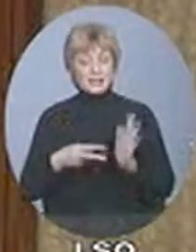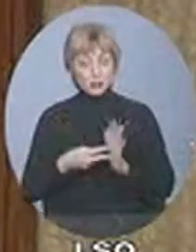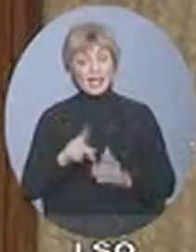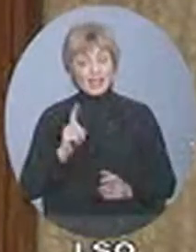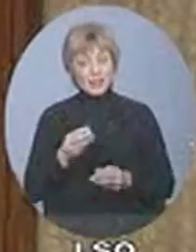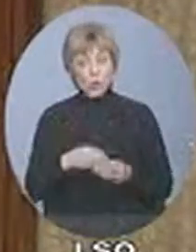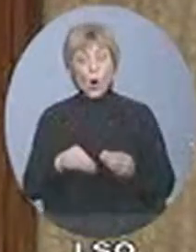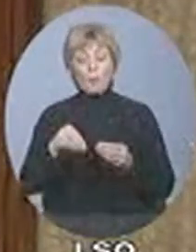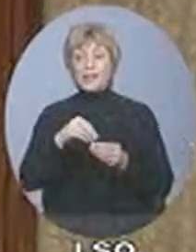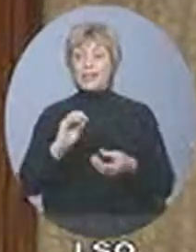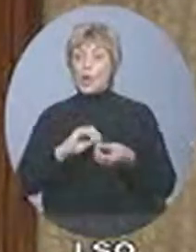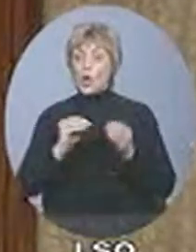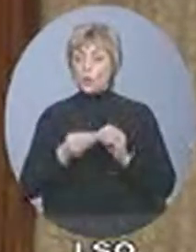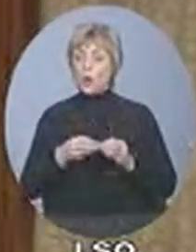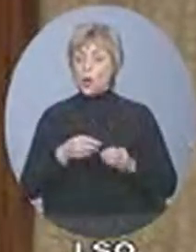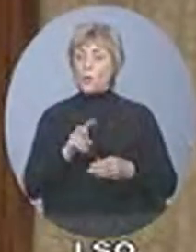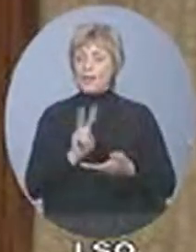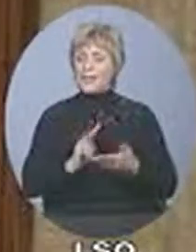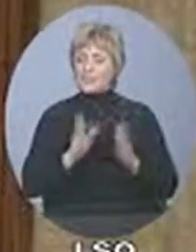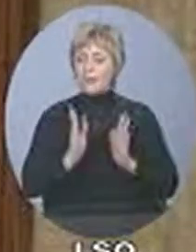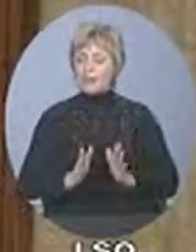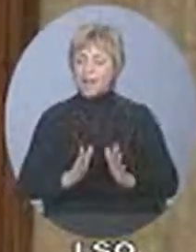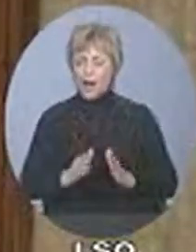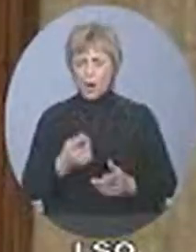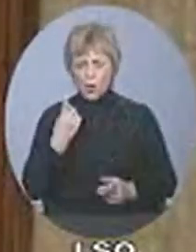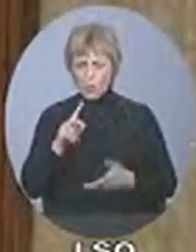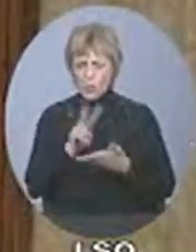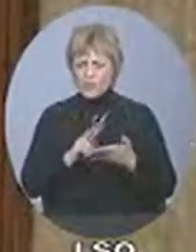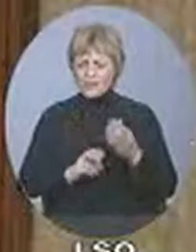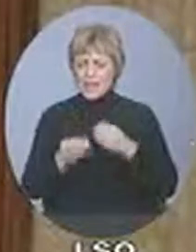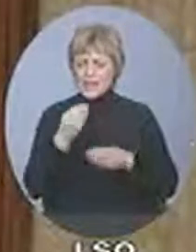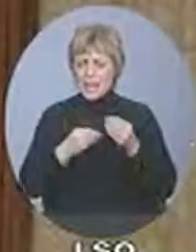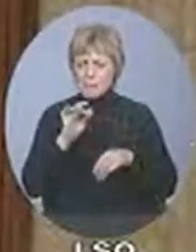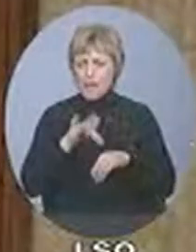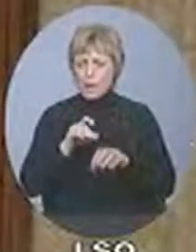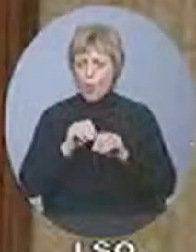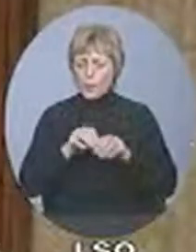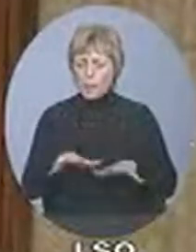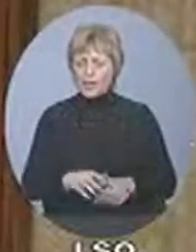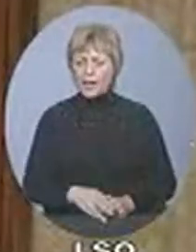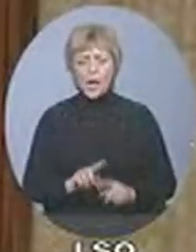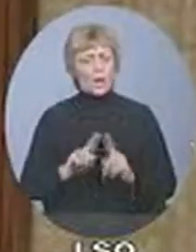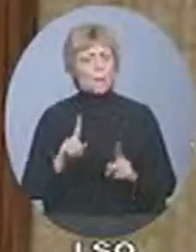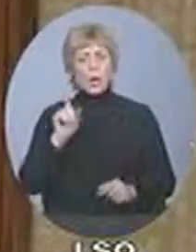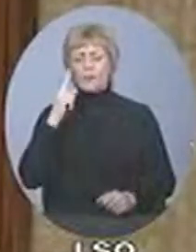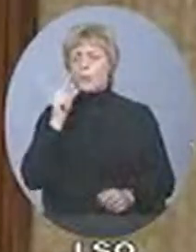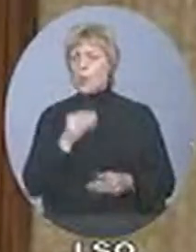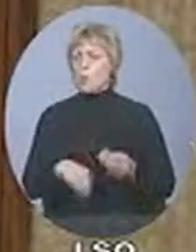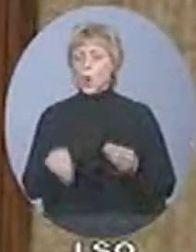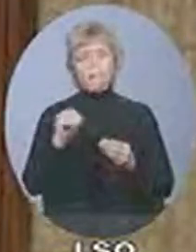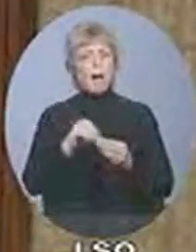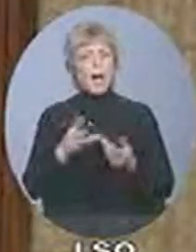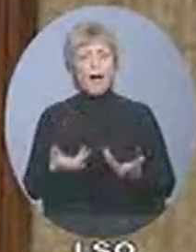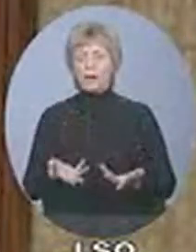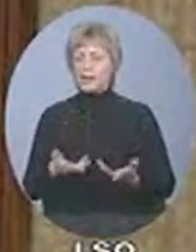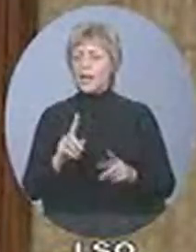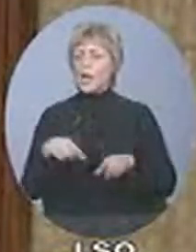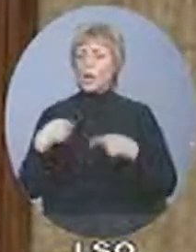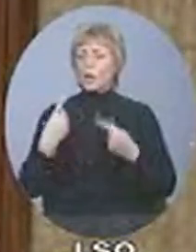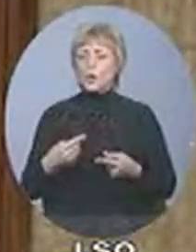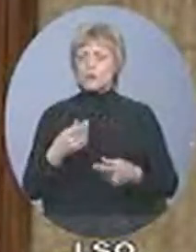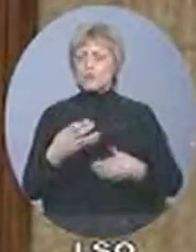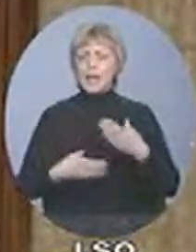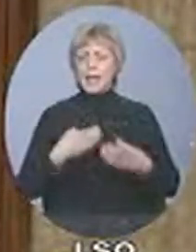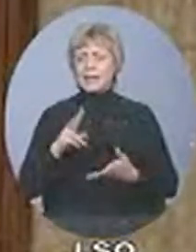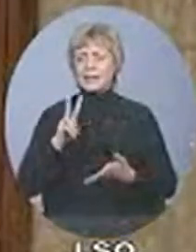inspectors since the 2008 listeriosis crisis. The old hires were not used for meat inspection. The new hires that they promised are